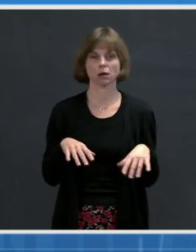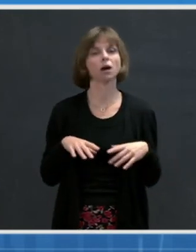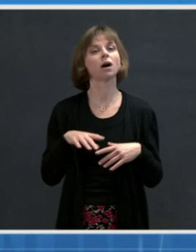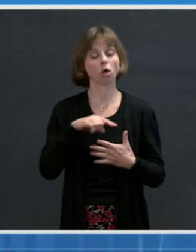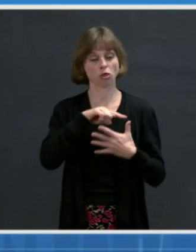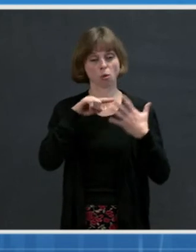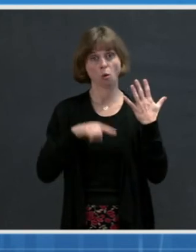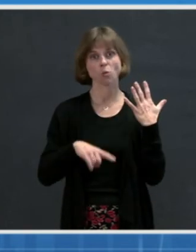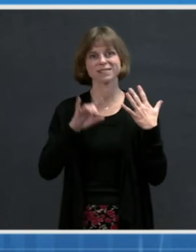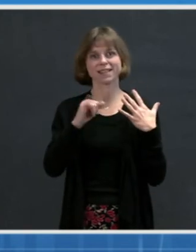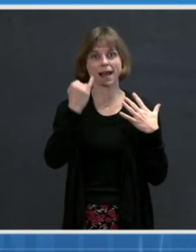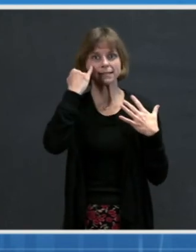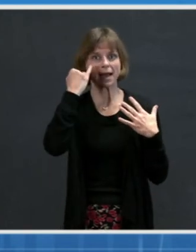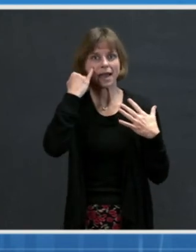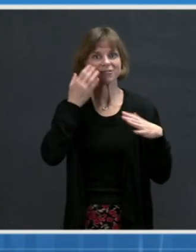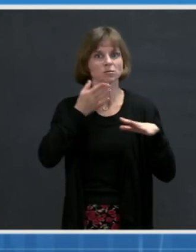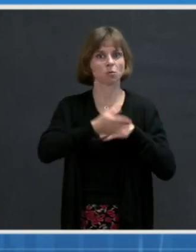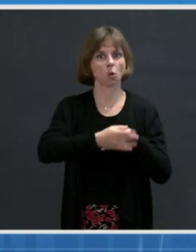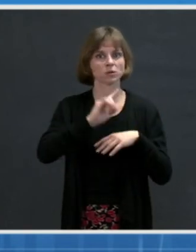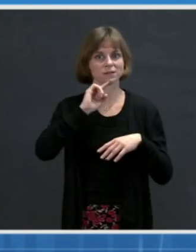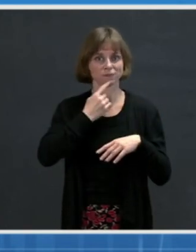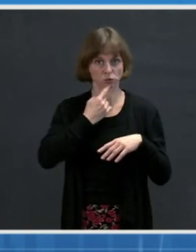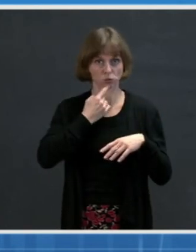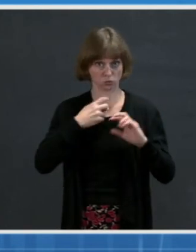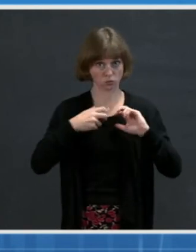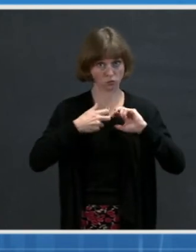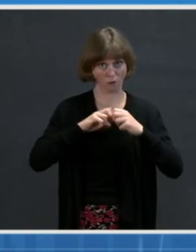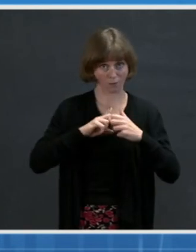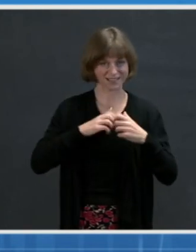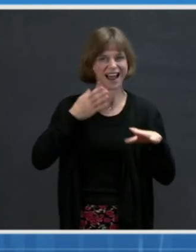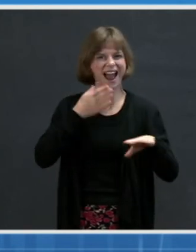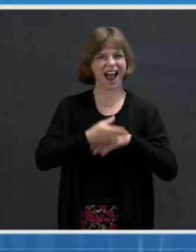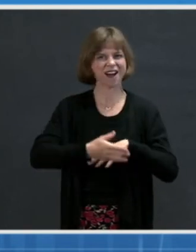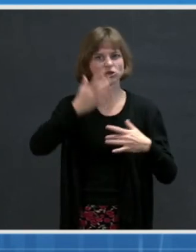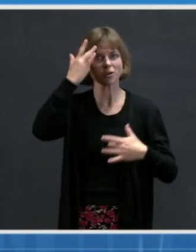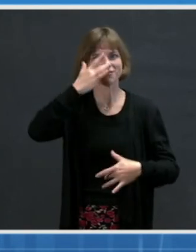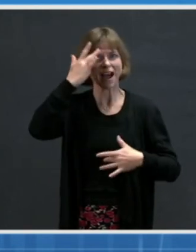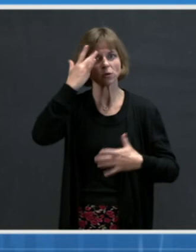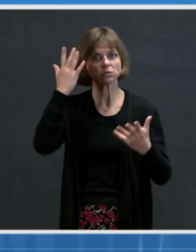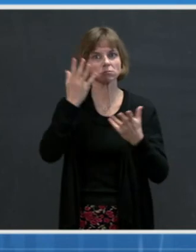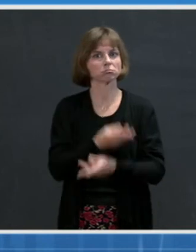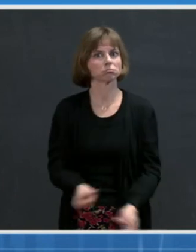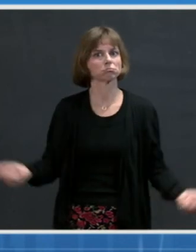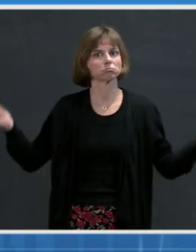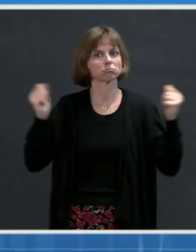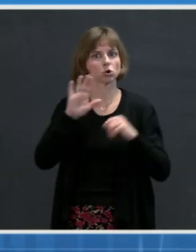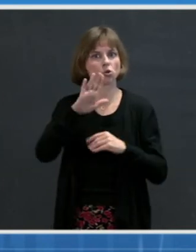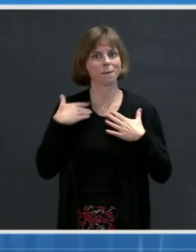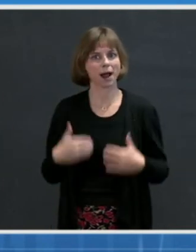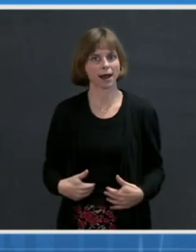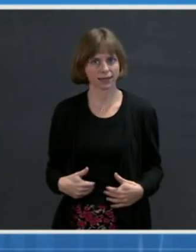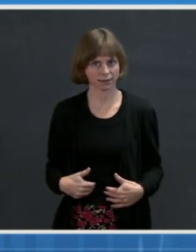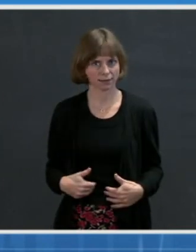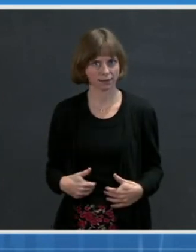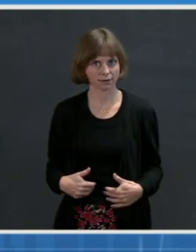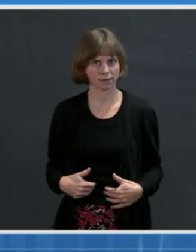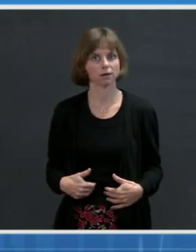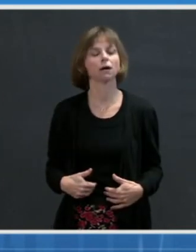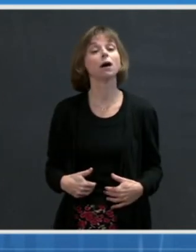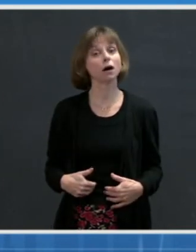are post-acute sequelae after the virus essentially has been cleared from the body. And actually,